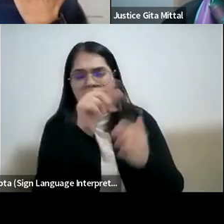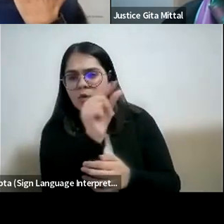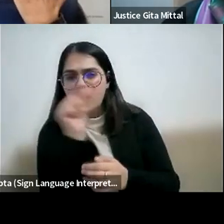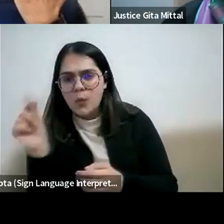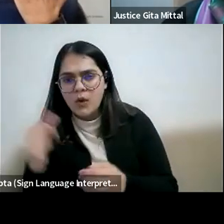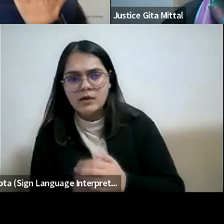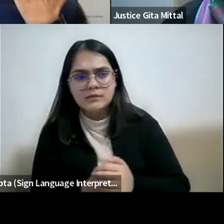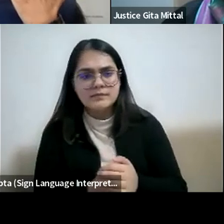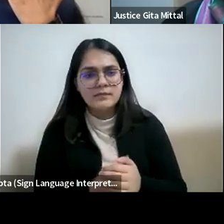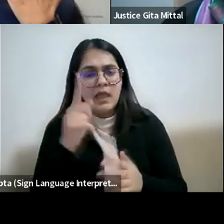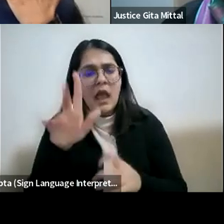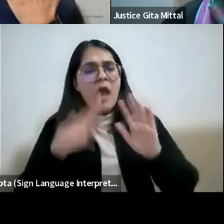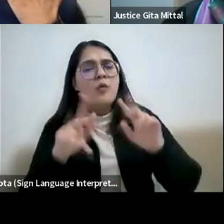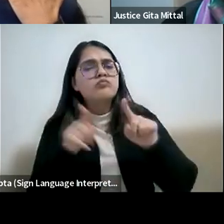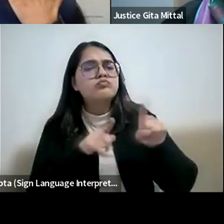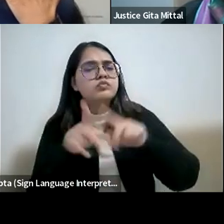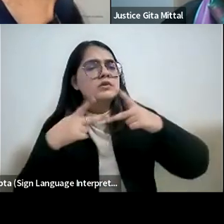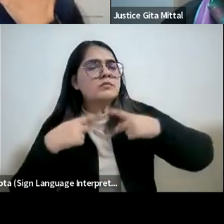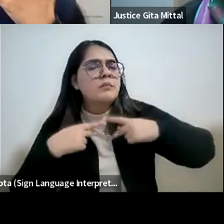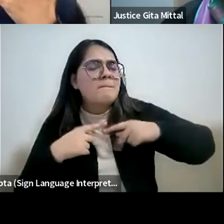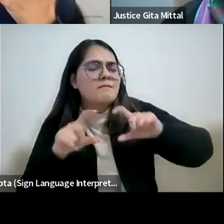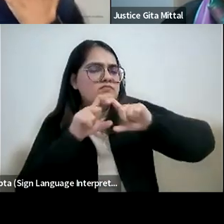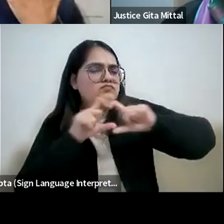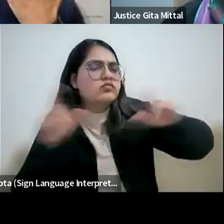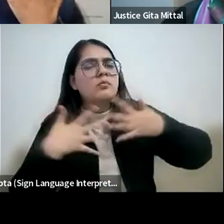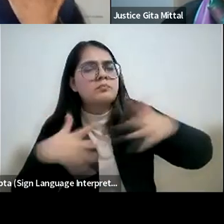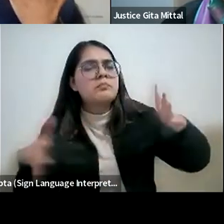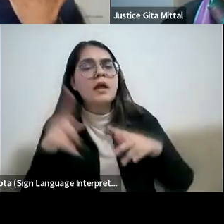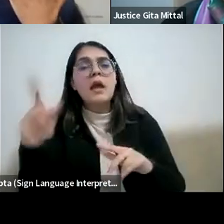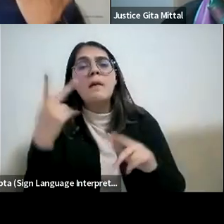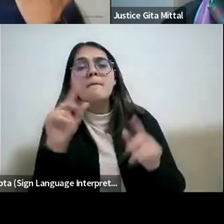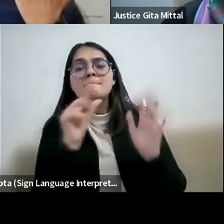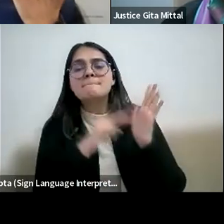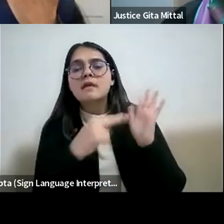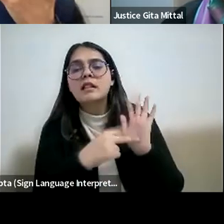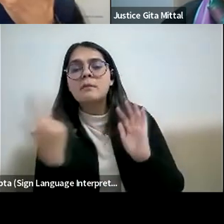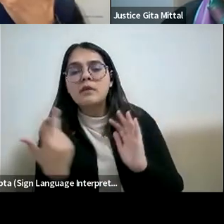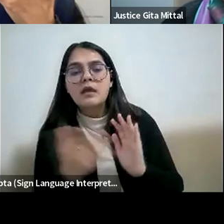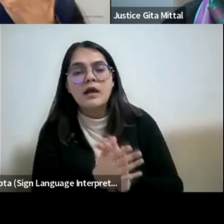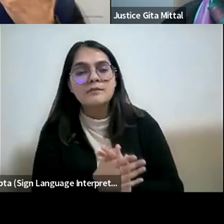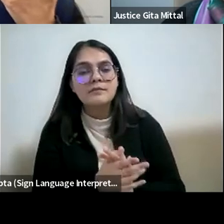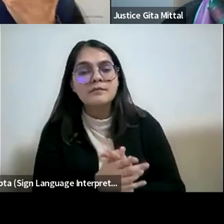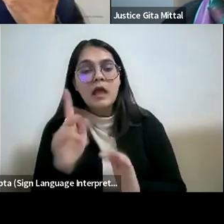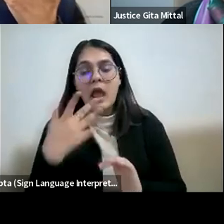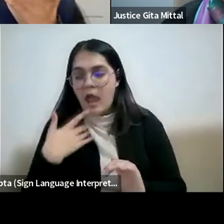which in fact expands the scope of bandhuta also. And that word is actually metta or